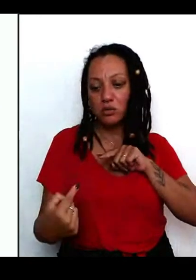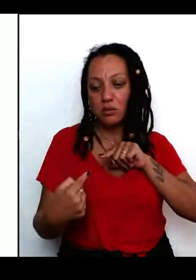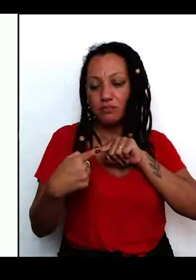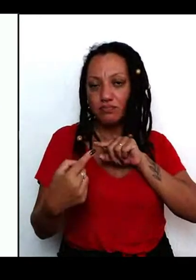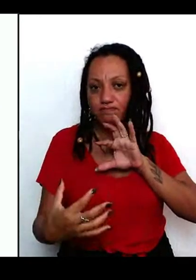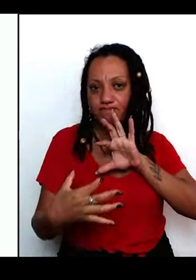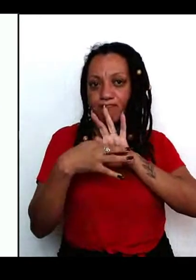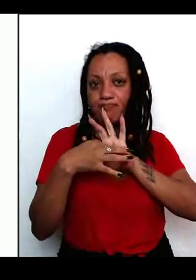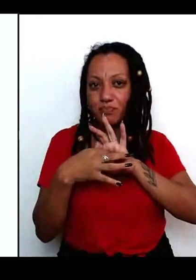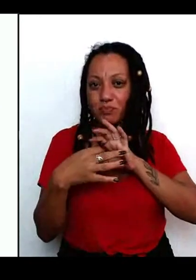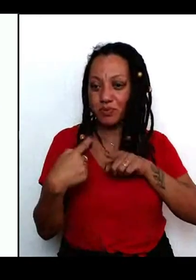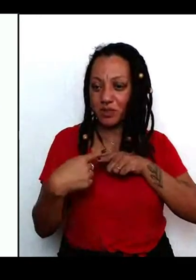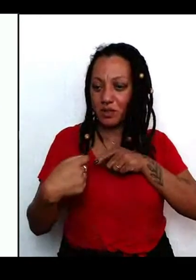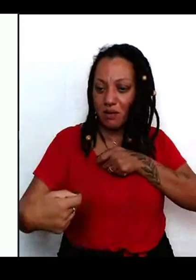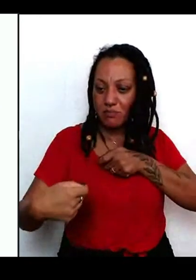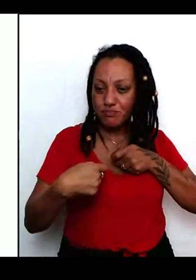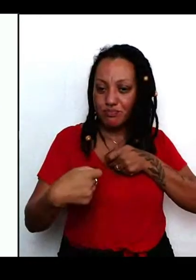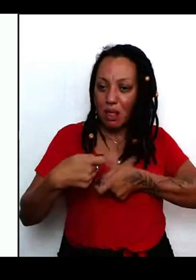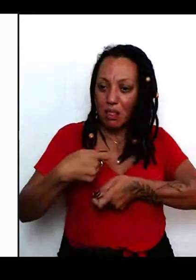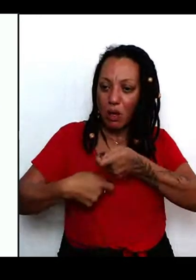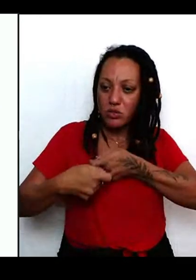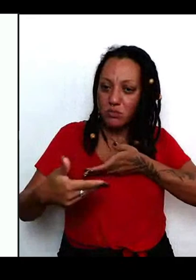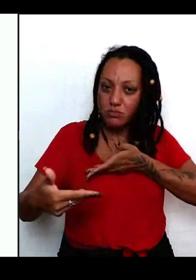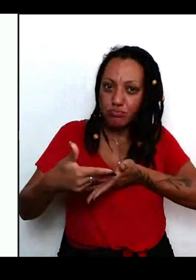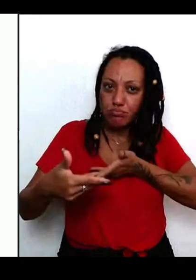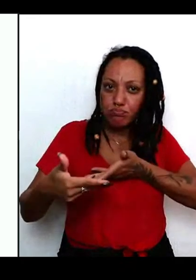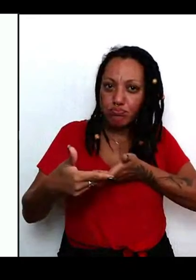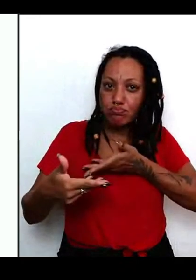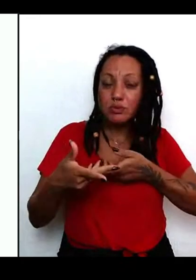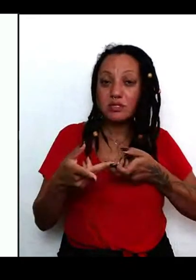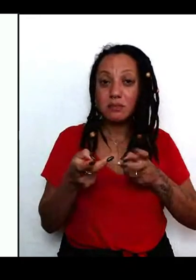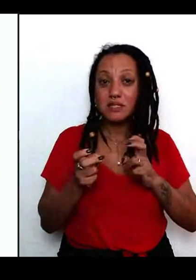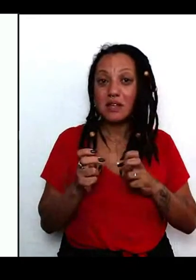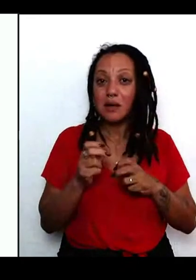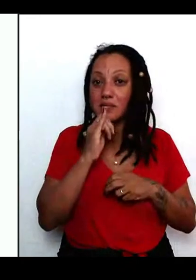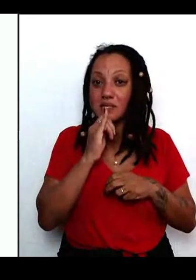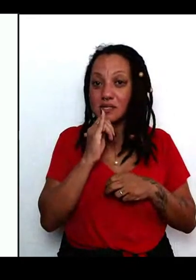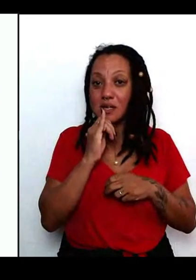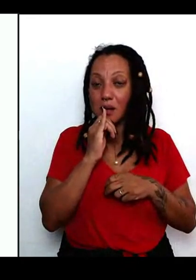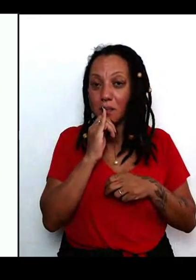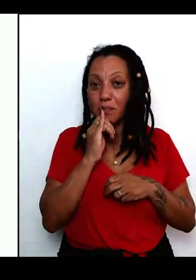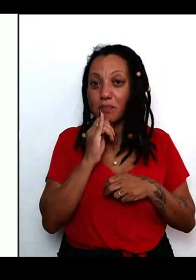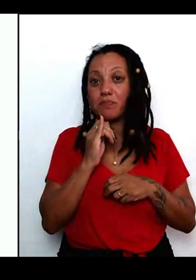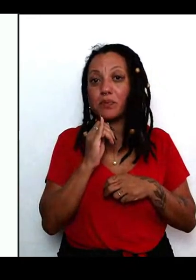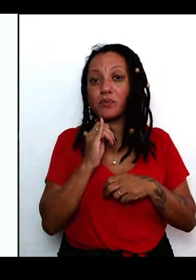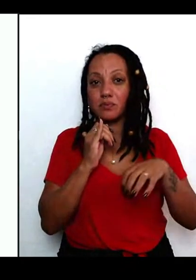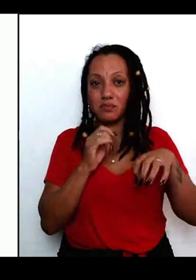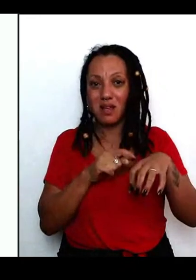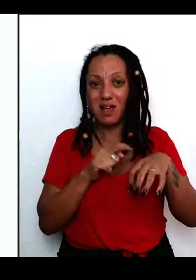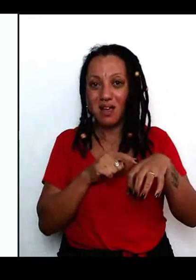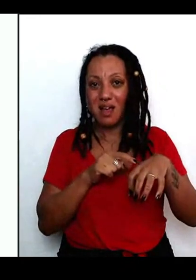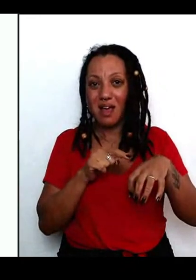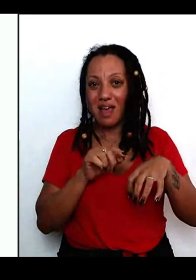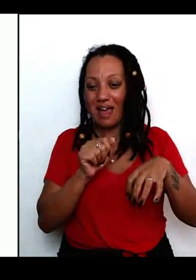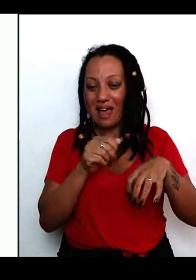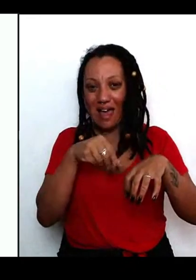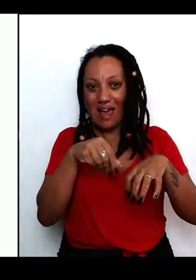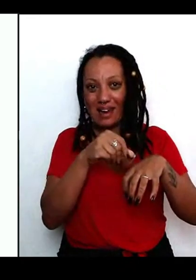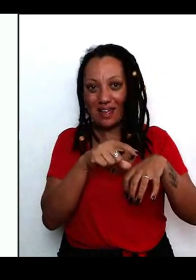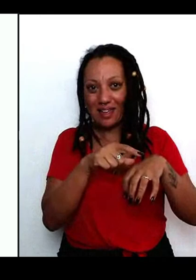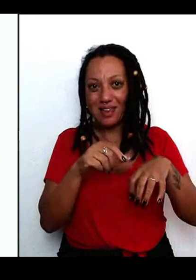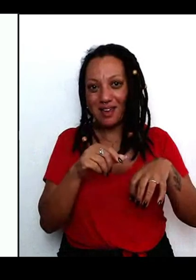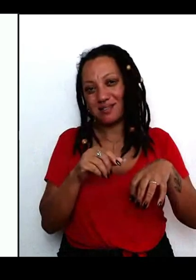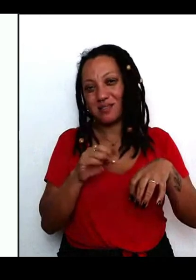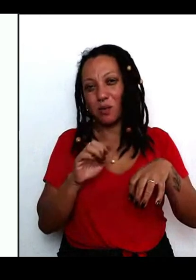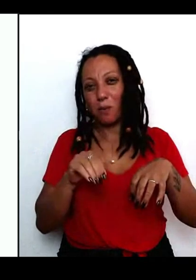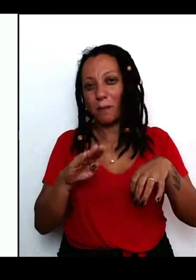letabo King sand banks or Shoals boundaries are used to demarcate that other which can be colonized and